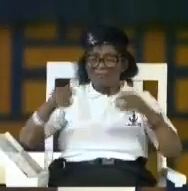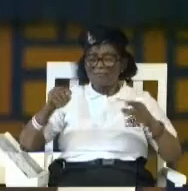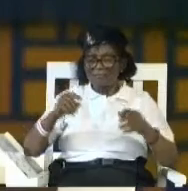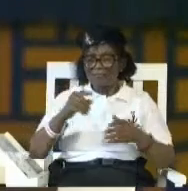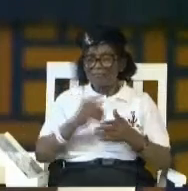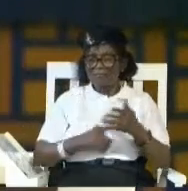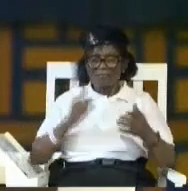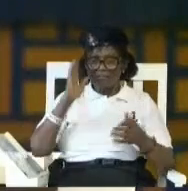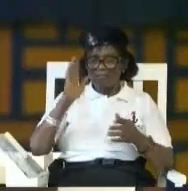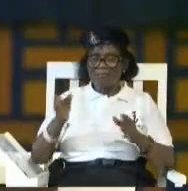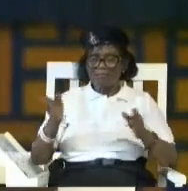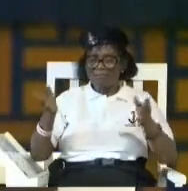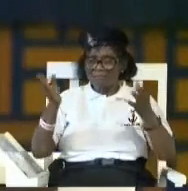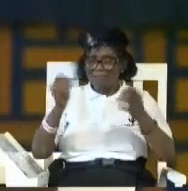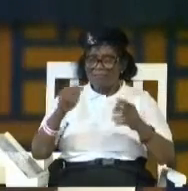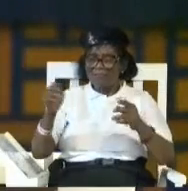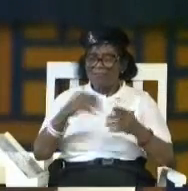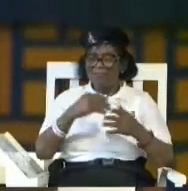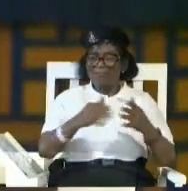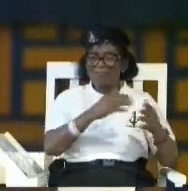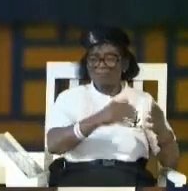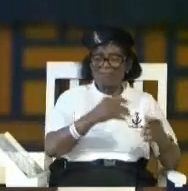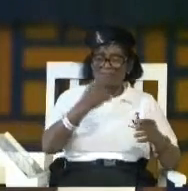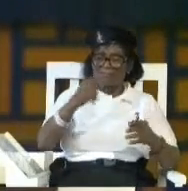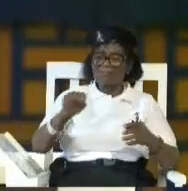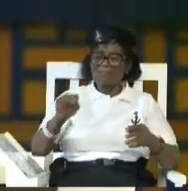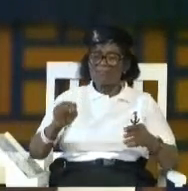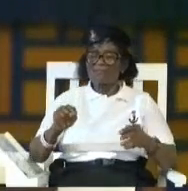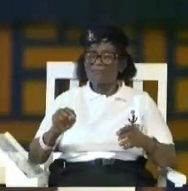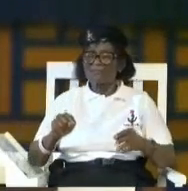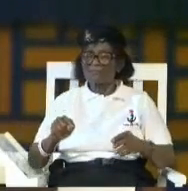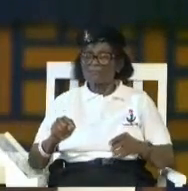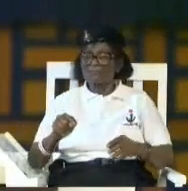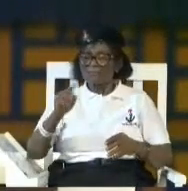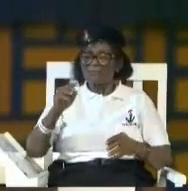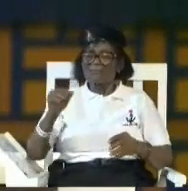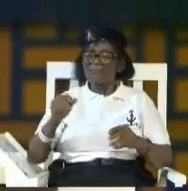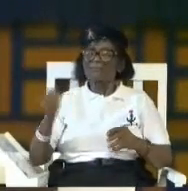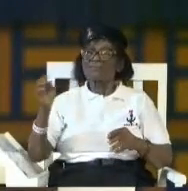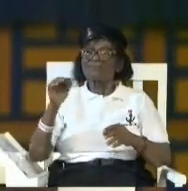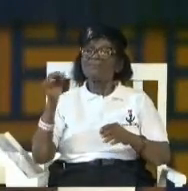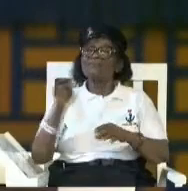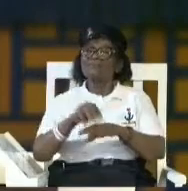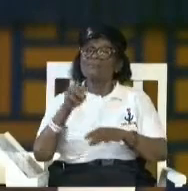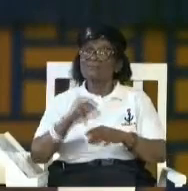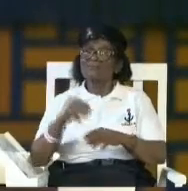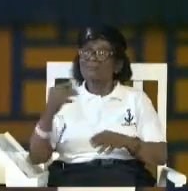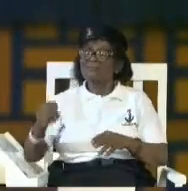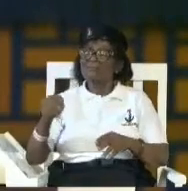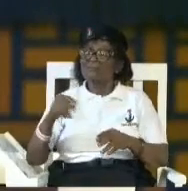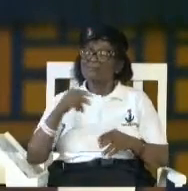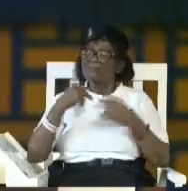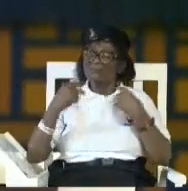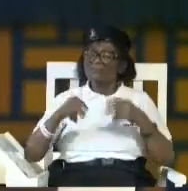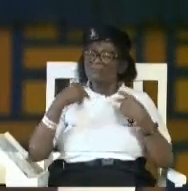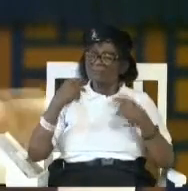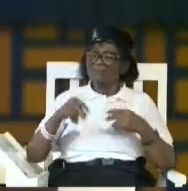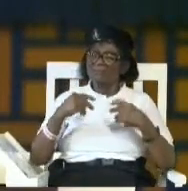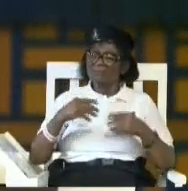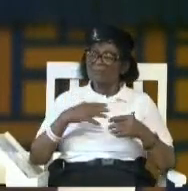And as they were singing the hymn that preceded the sermon, the pastor and